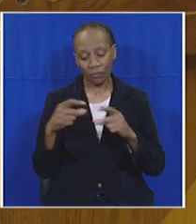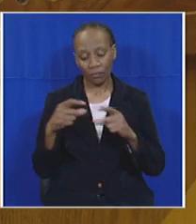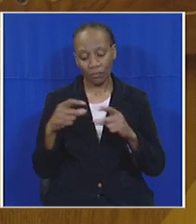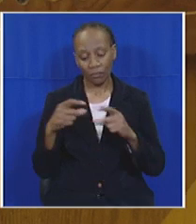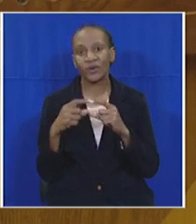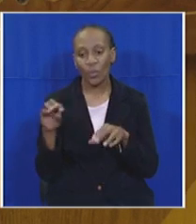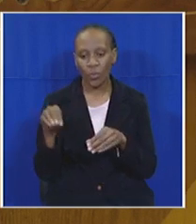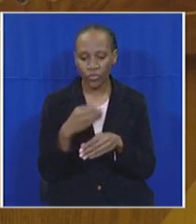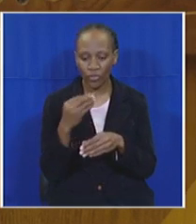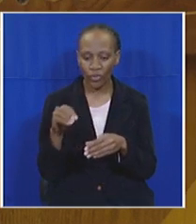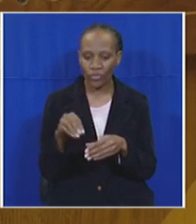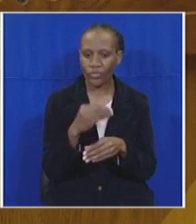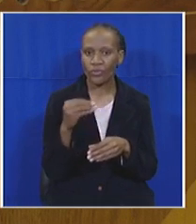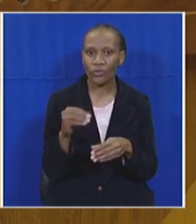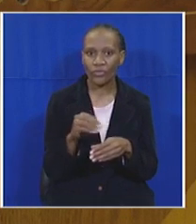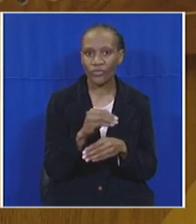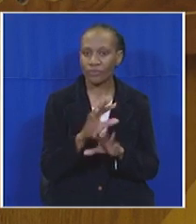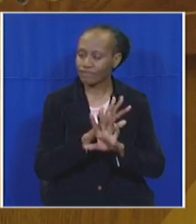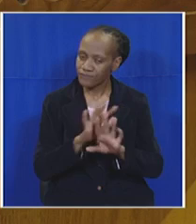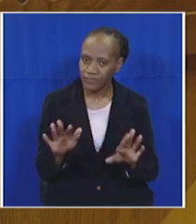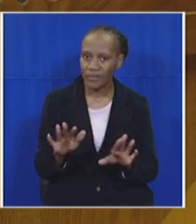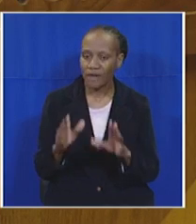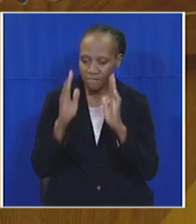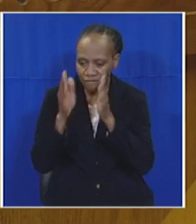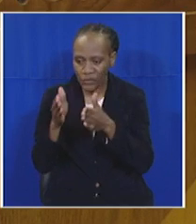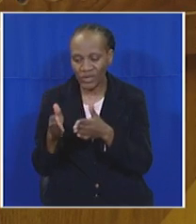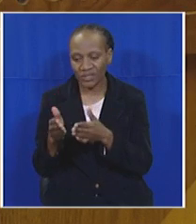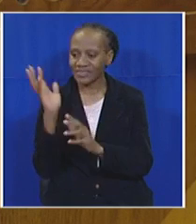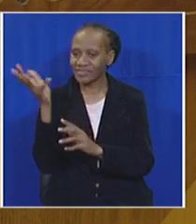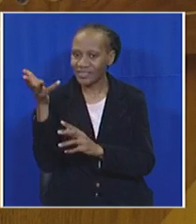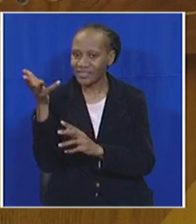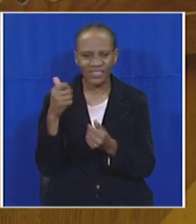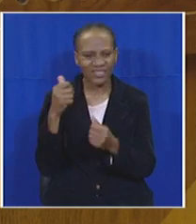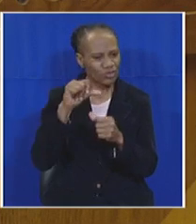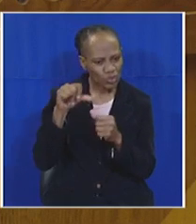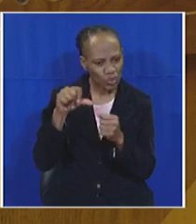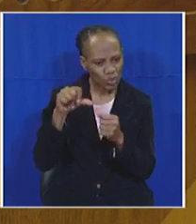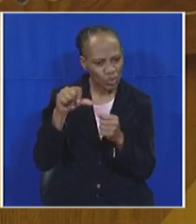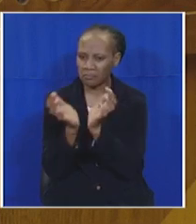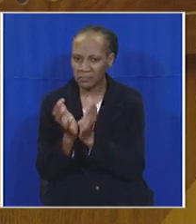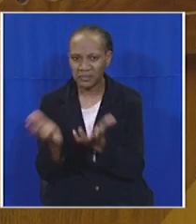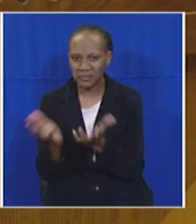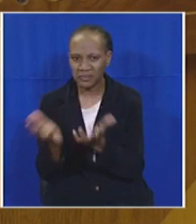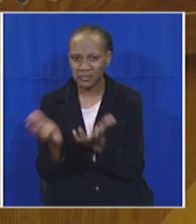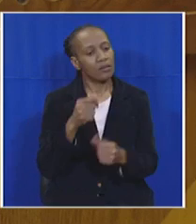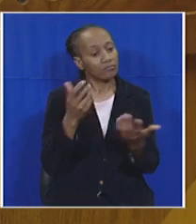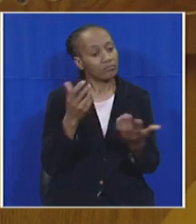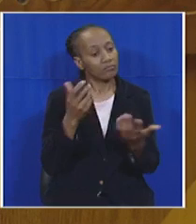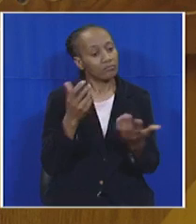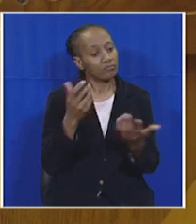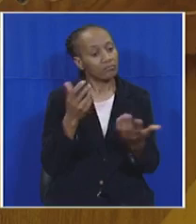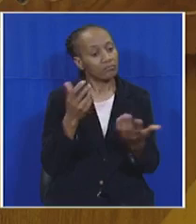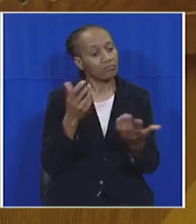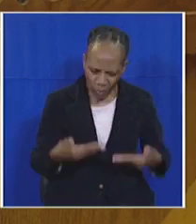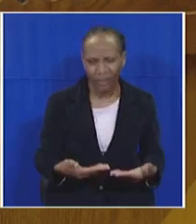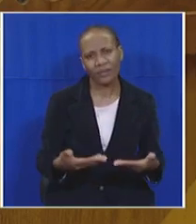on spending on conferences, catering, entertainment, and social functions. And while we welcome this initiative from former